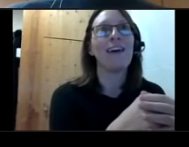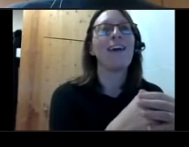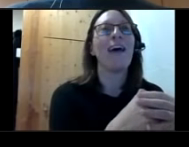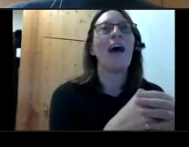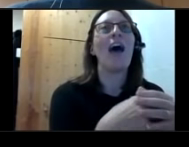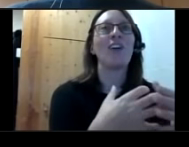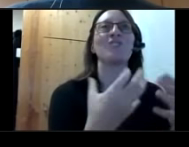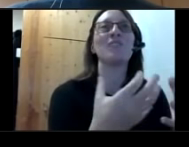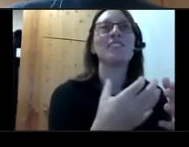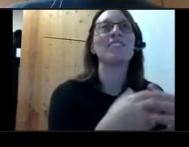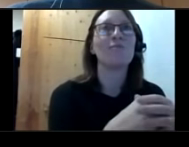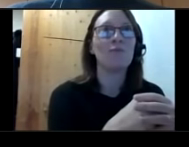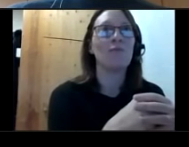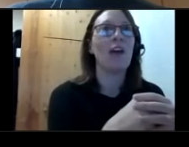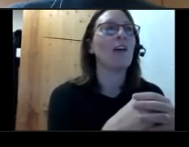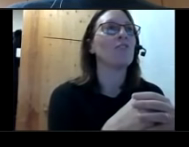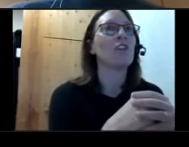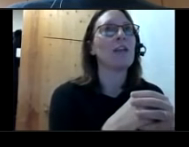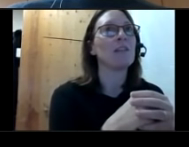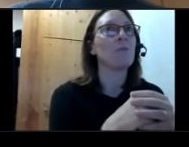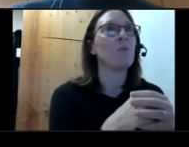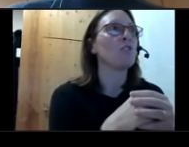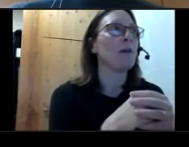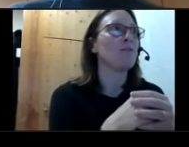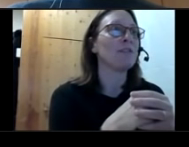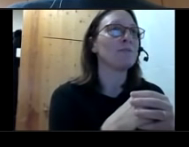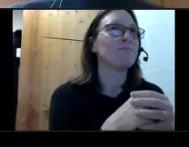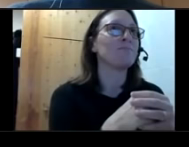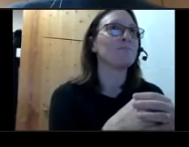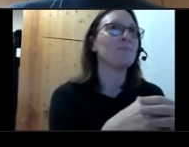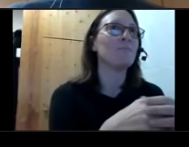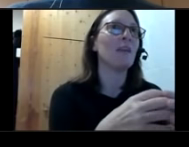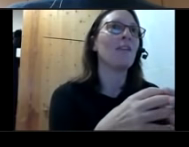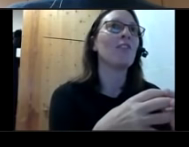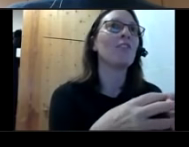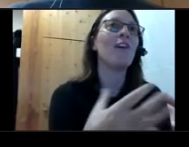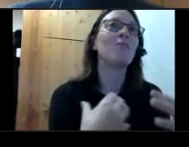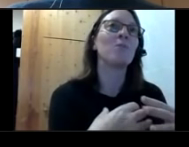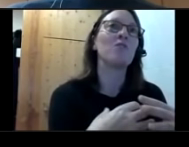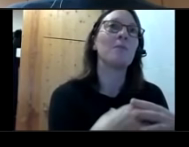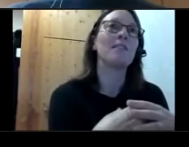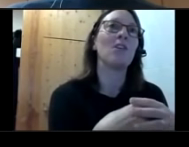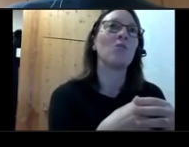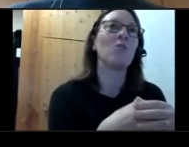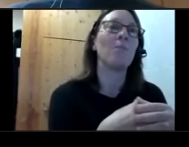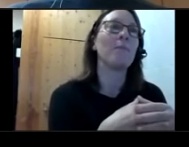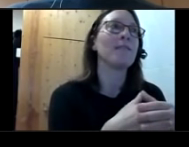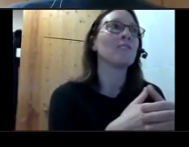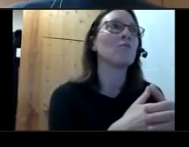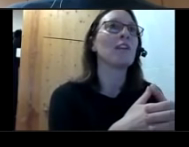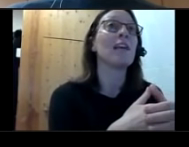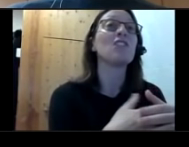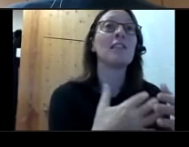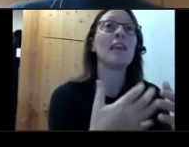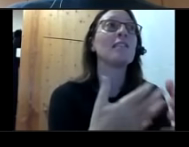isn't a good reason to claim disproportionate benefit. So the final responsibility on public